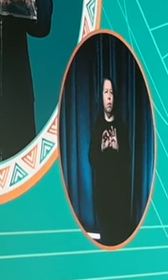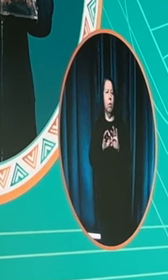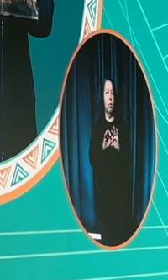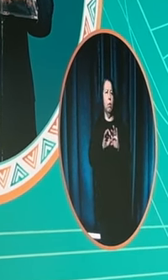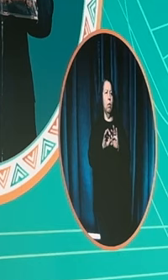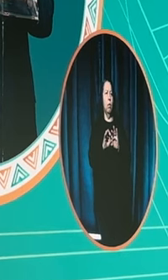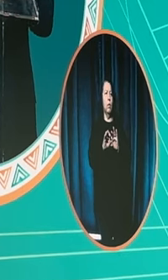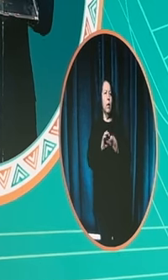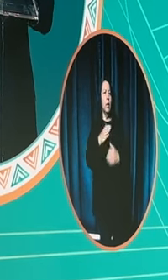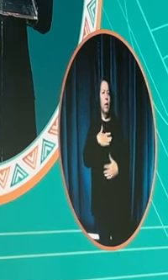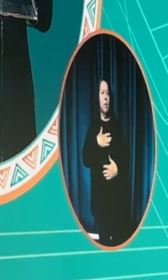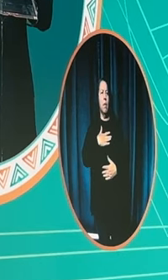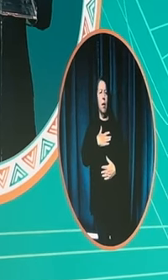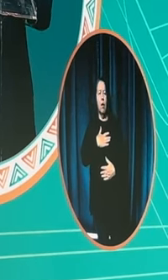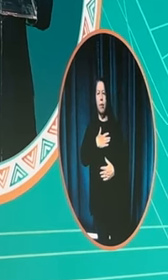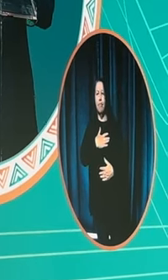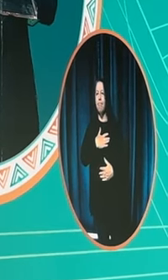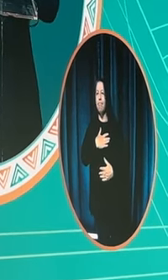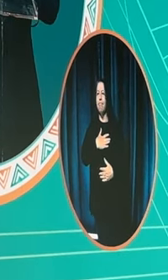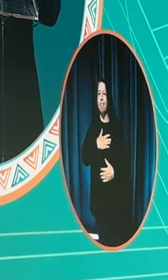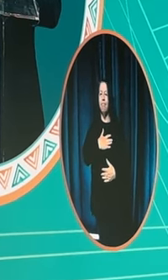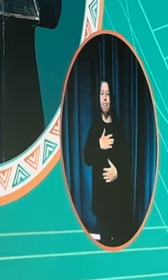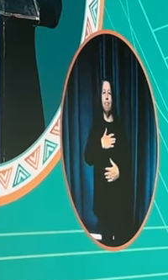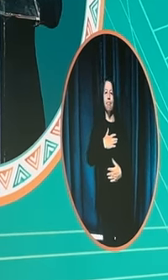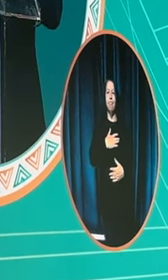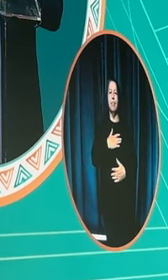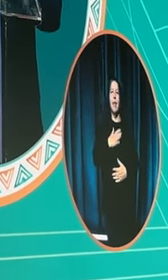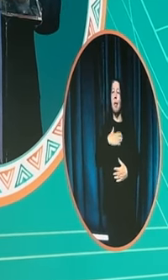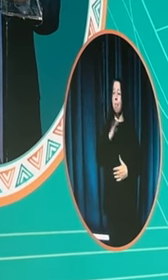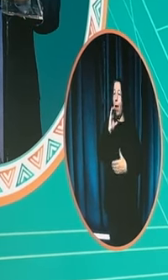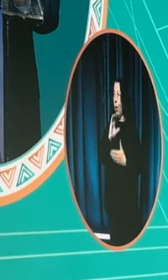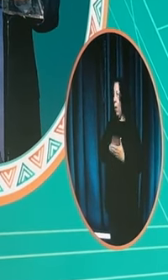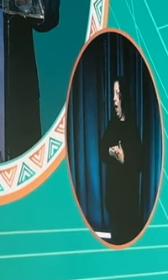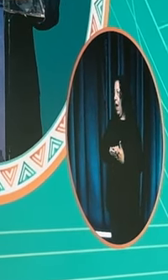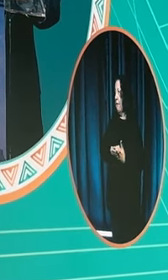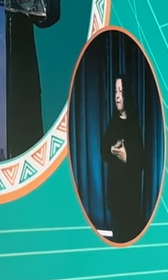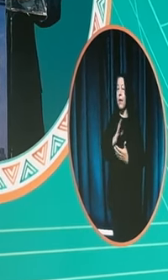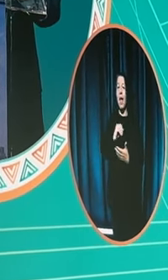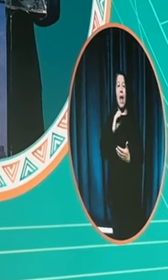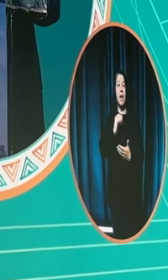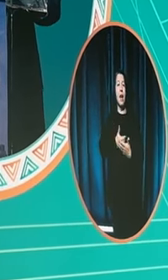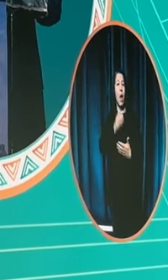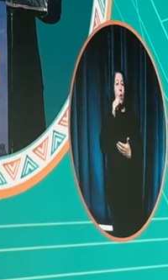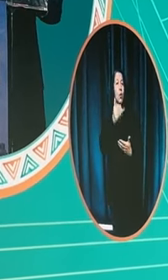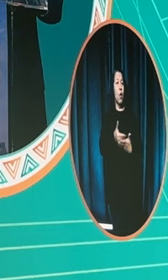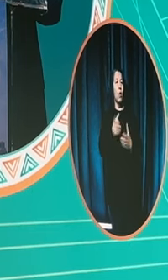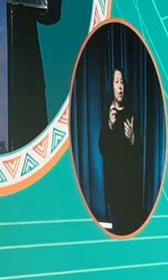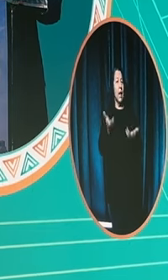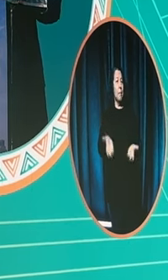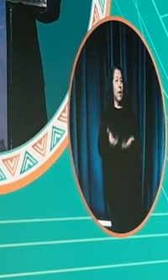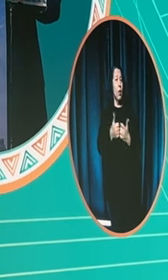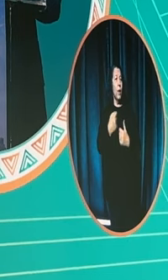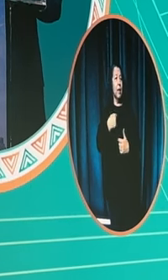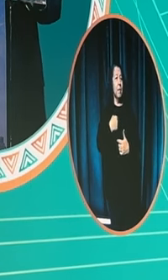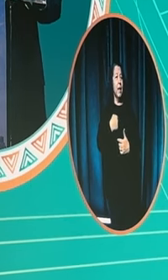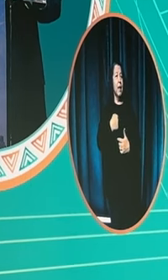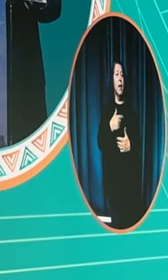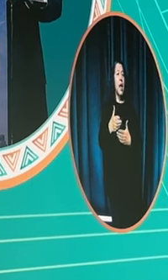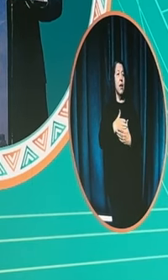in my heart that my wife and our daughter can stand here with me and share this moment,